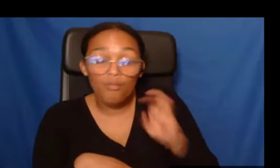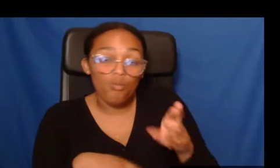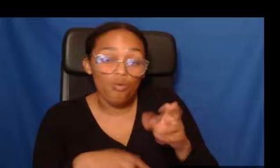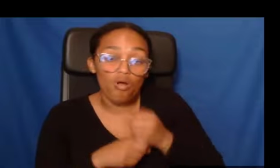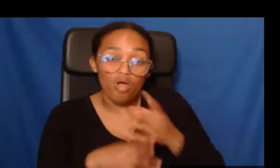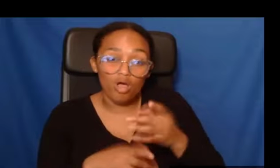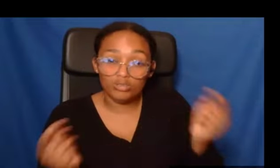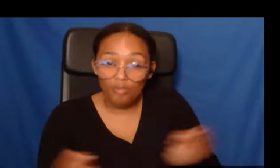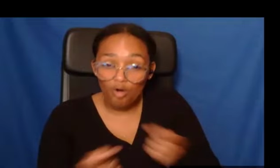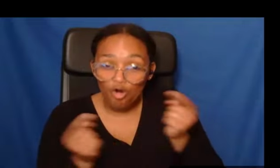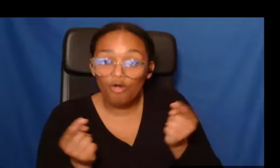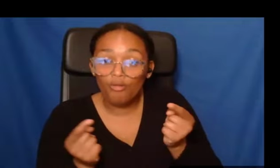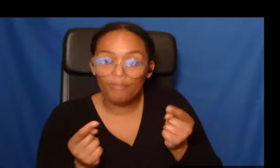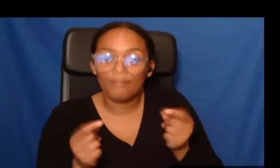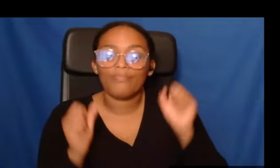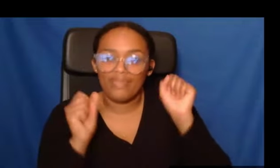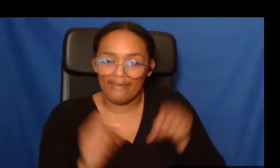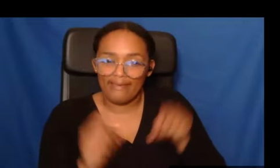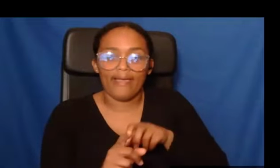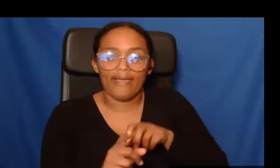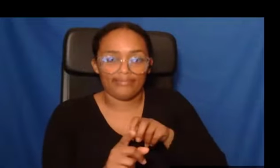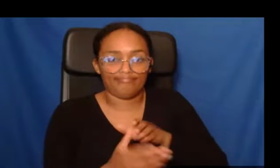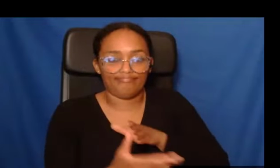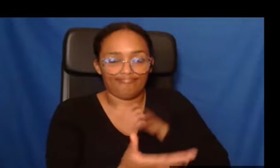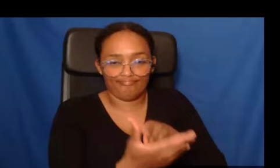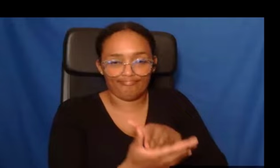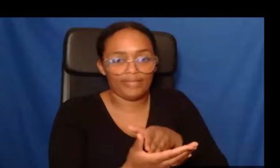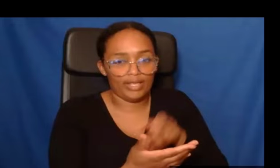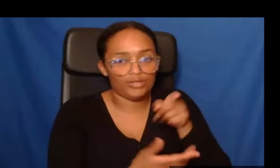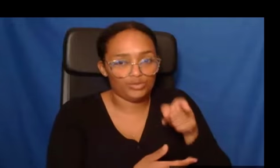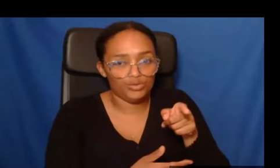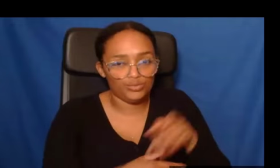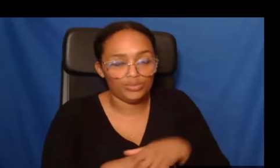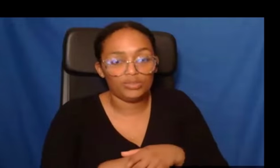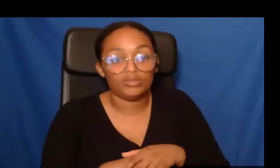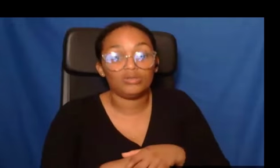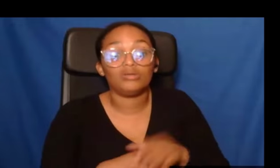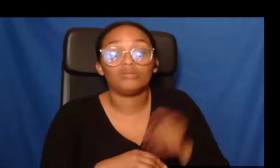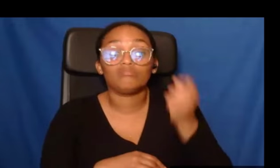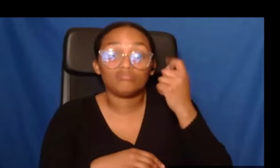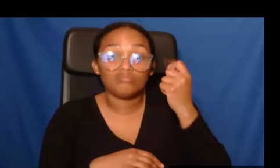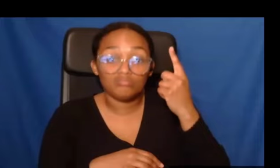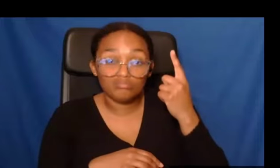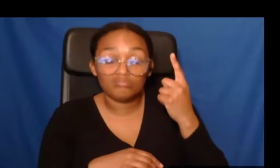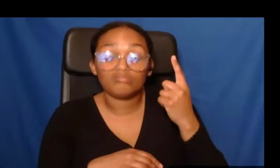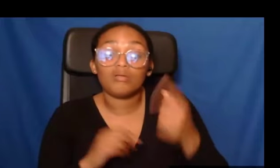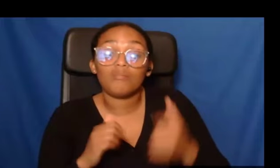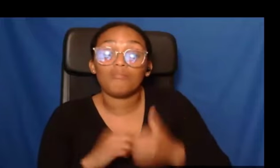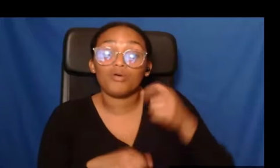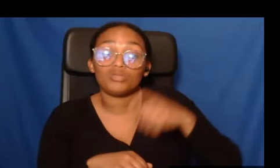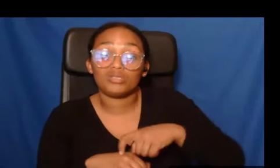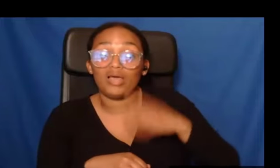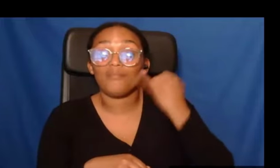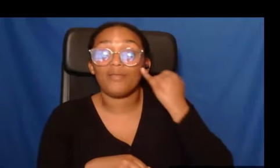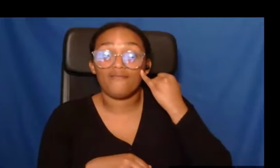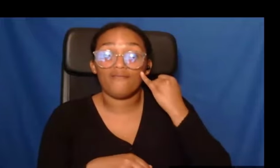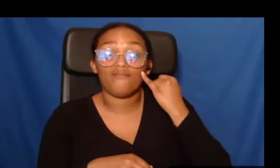approach. When people file lawsuits, they will name every potential